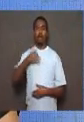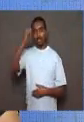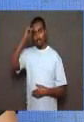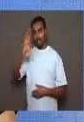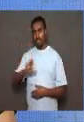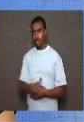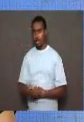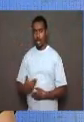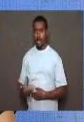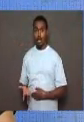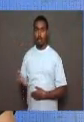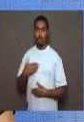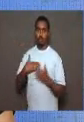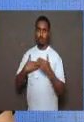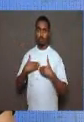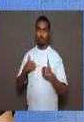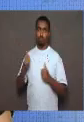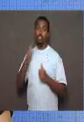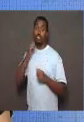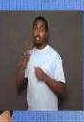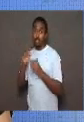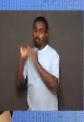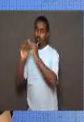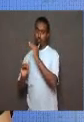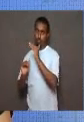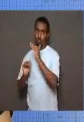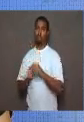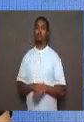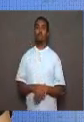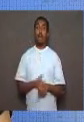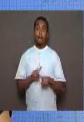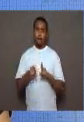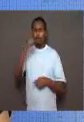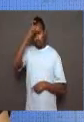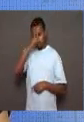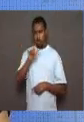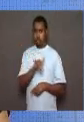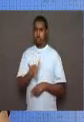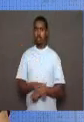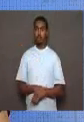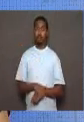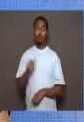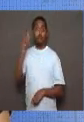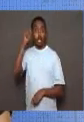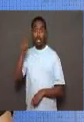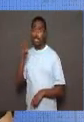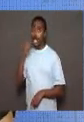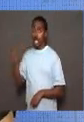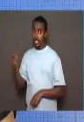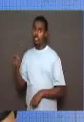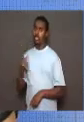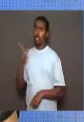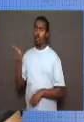my son. He is younger than his sister, but also intelligent. He